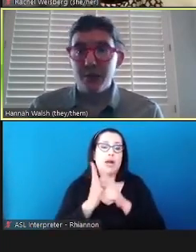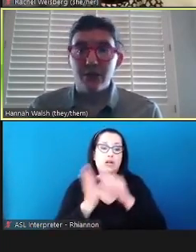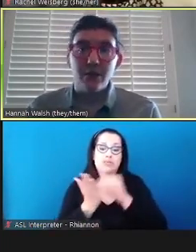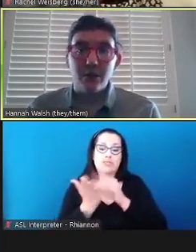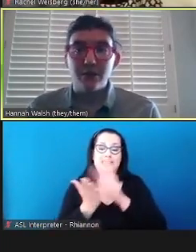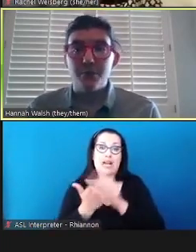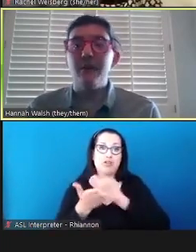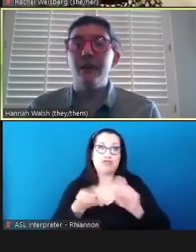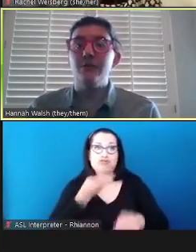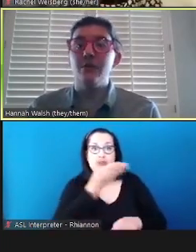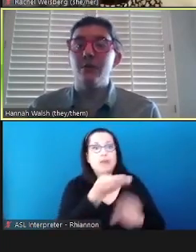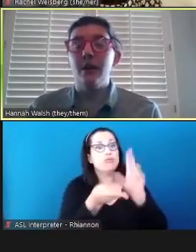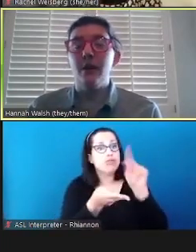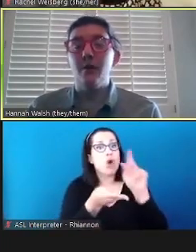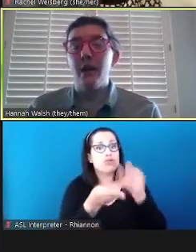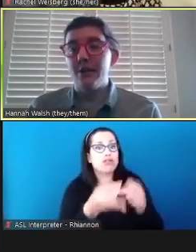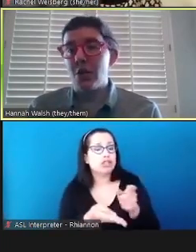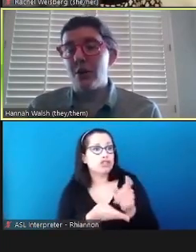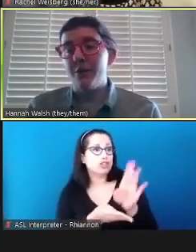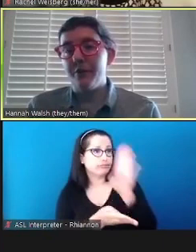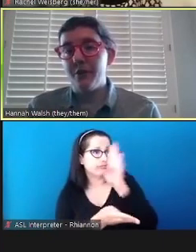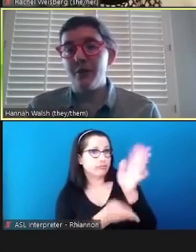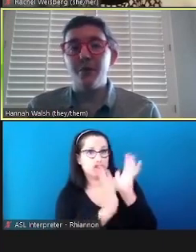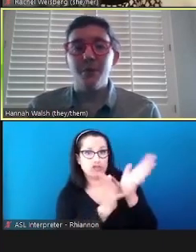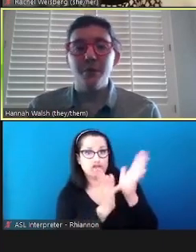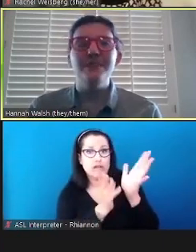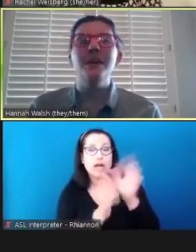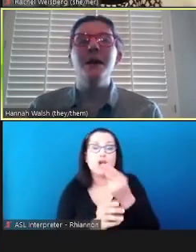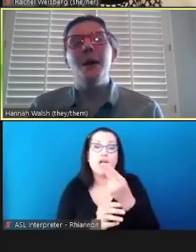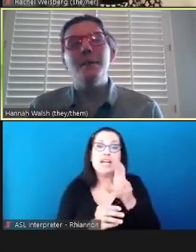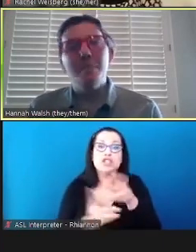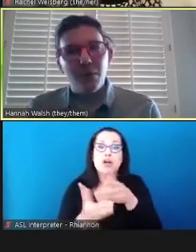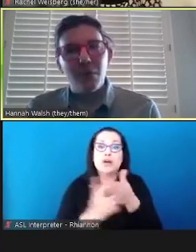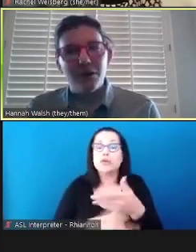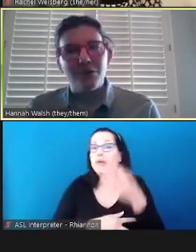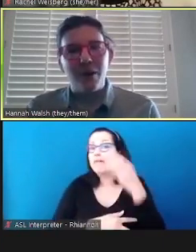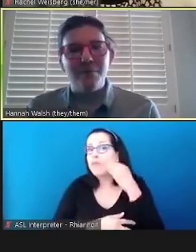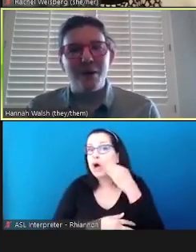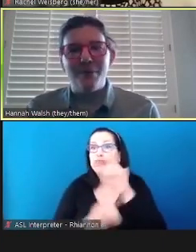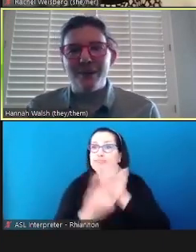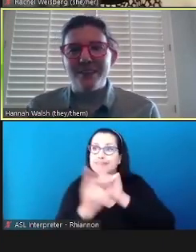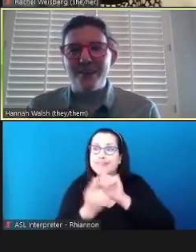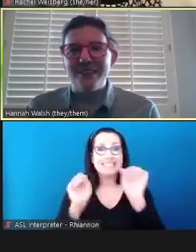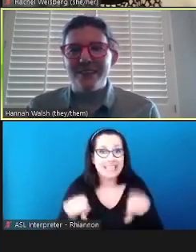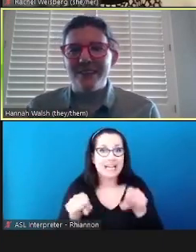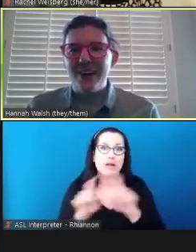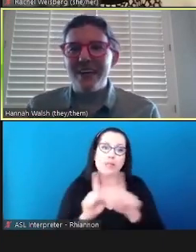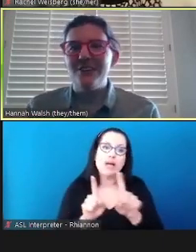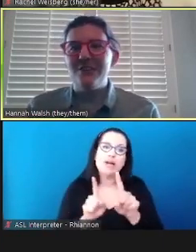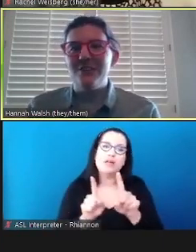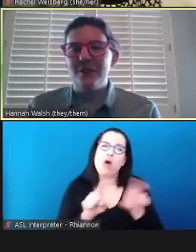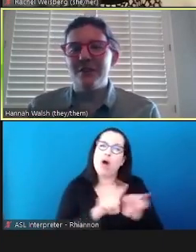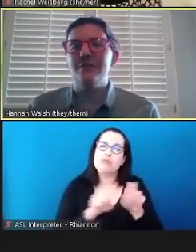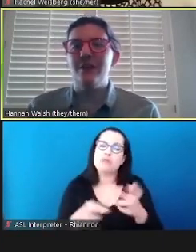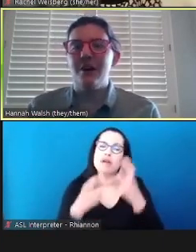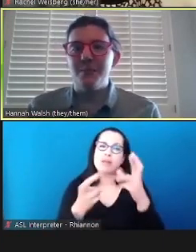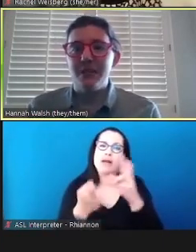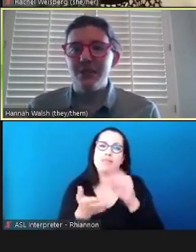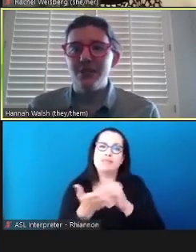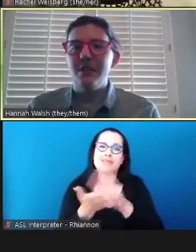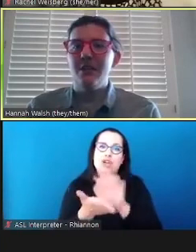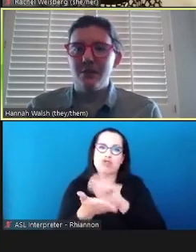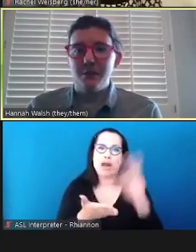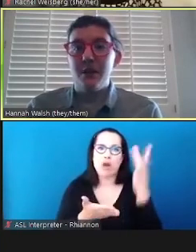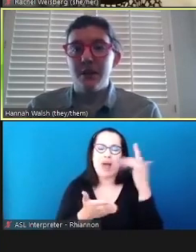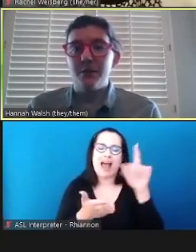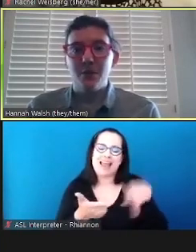just speak to your supervisor or HR over the phone or in person, but we also recommend putting the request in writing just so that there's